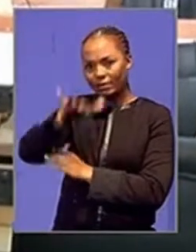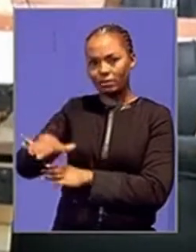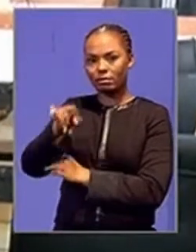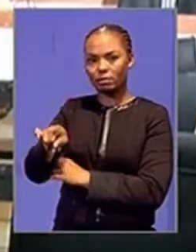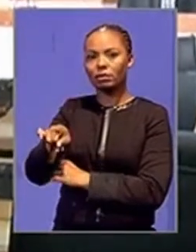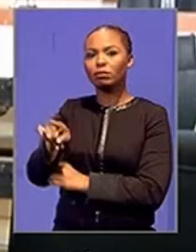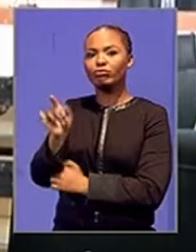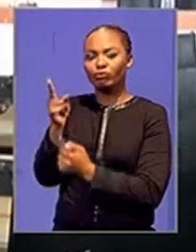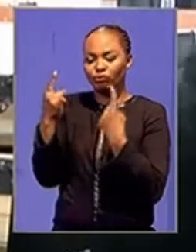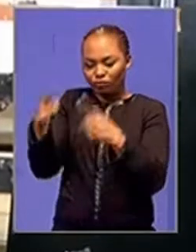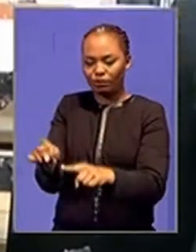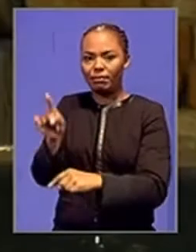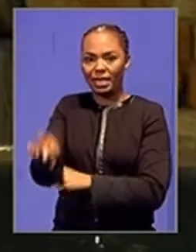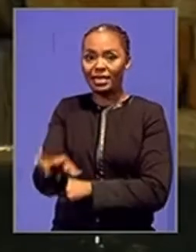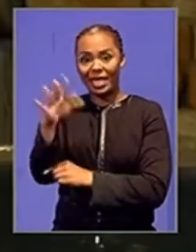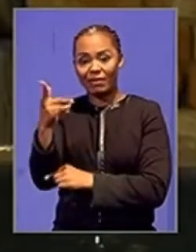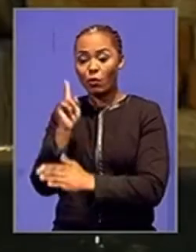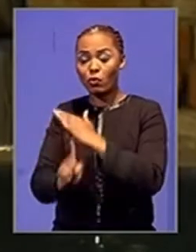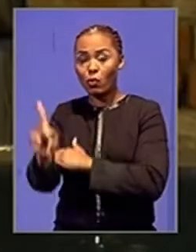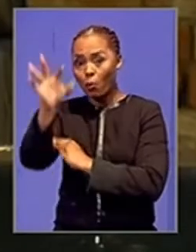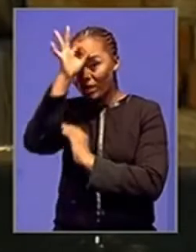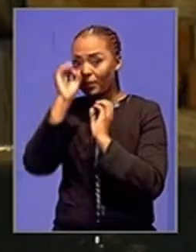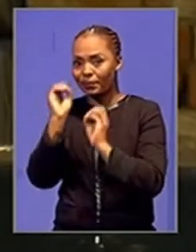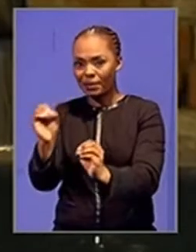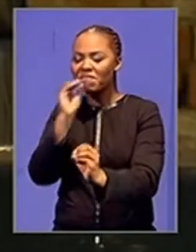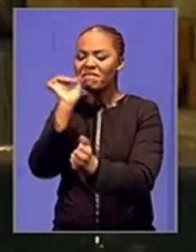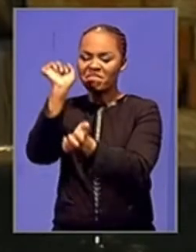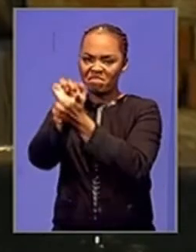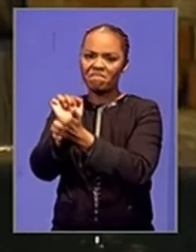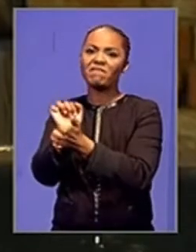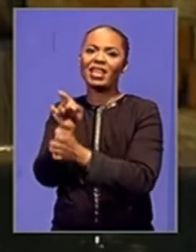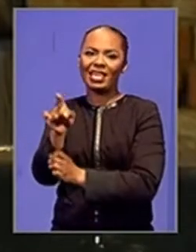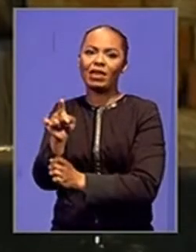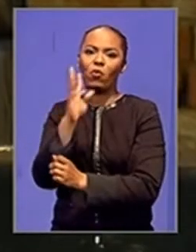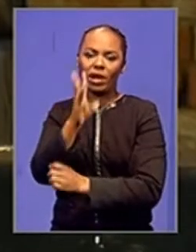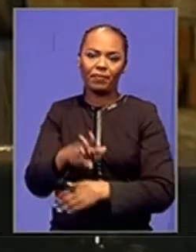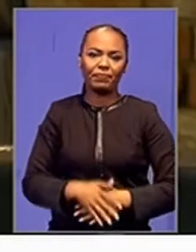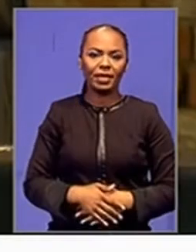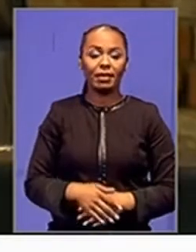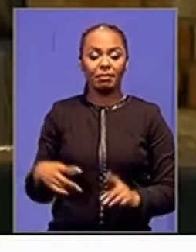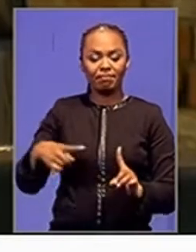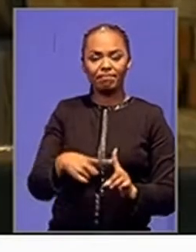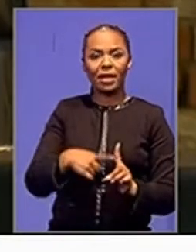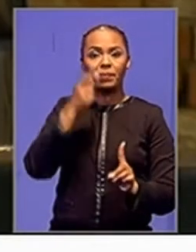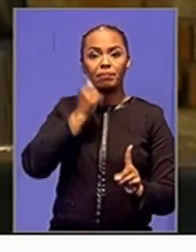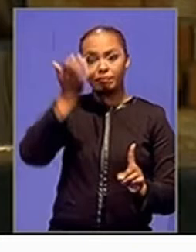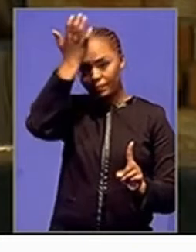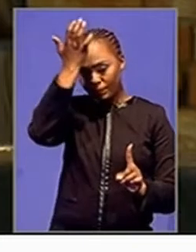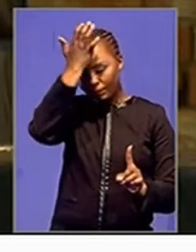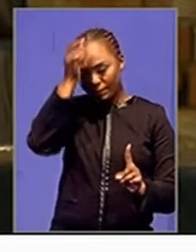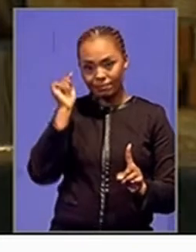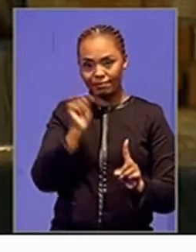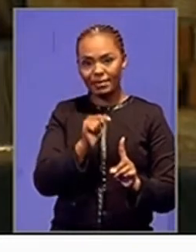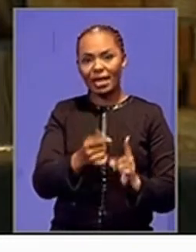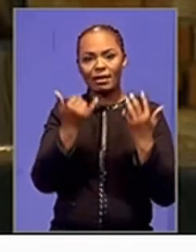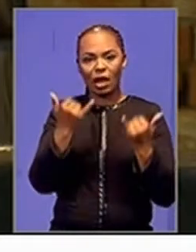la sepolesa le tla lokela ho mo tshwara. It is declared that Mr. Jacob Zuma is guilty of